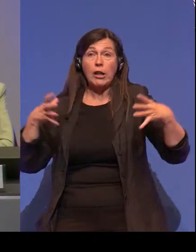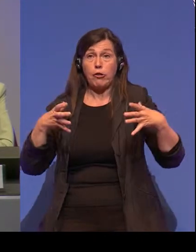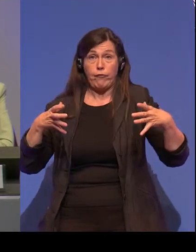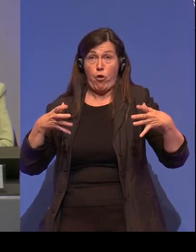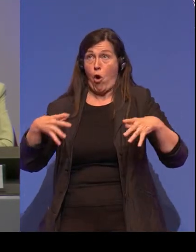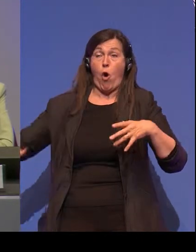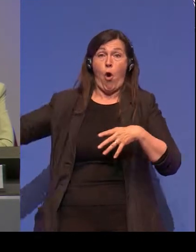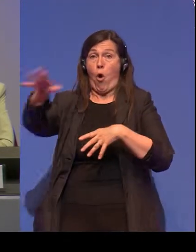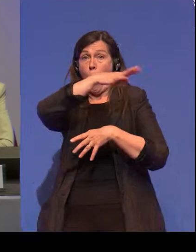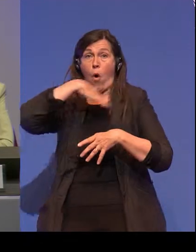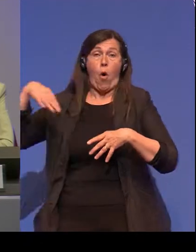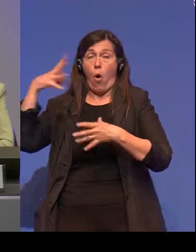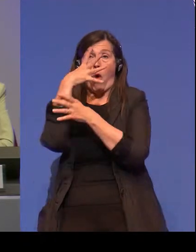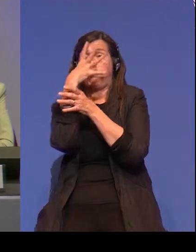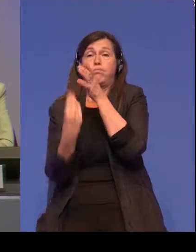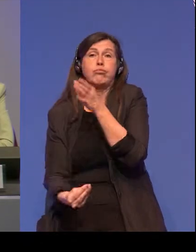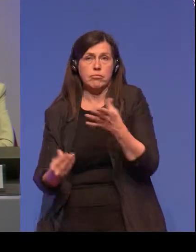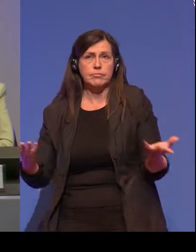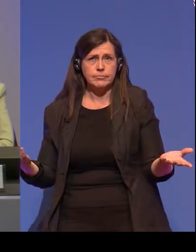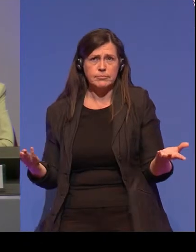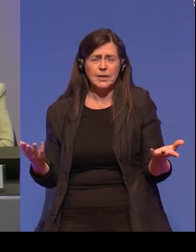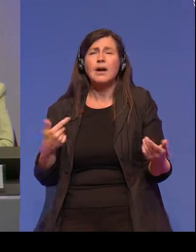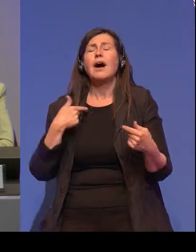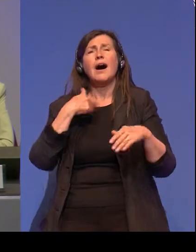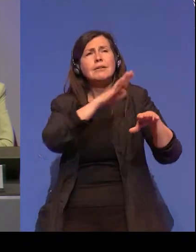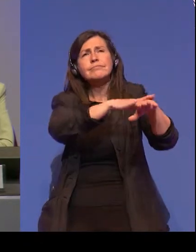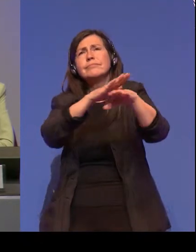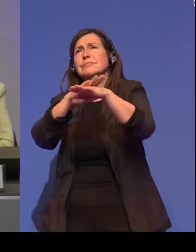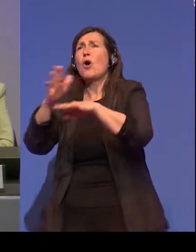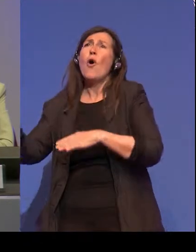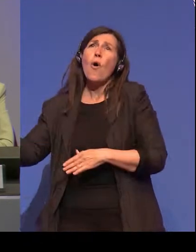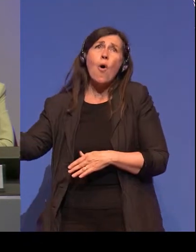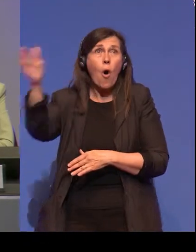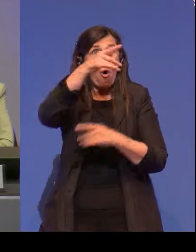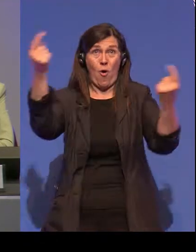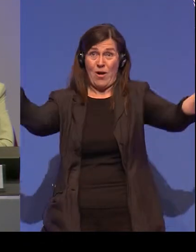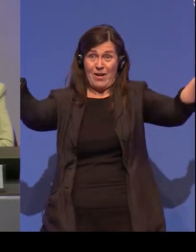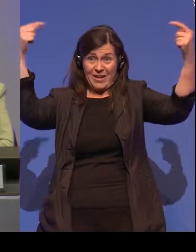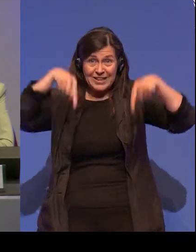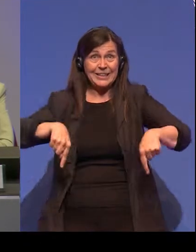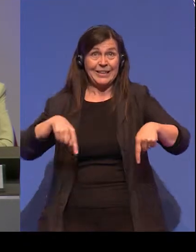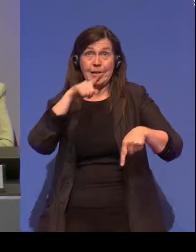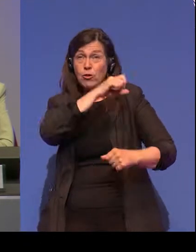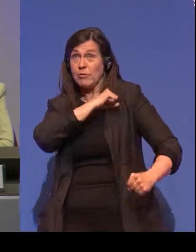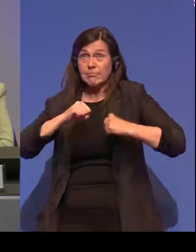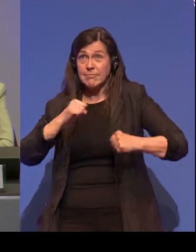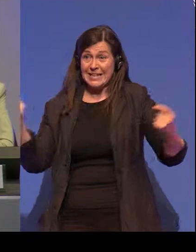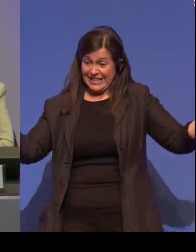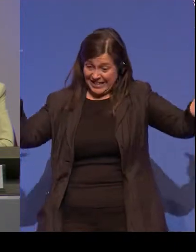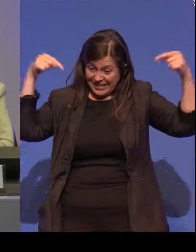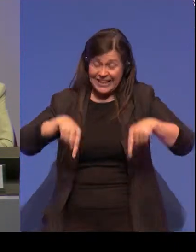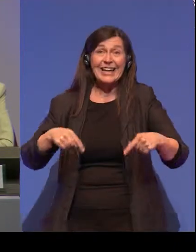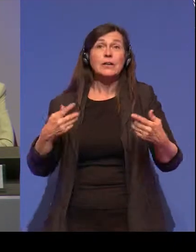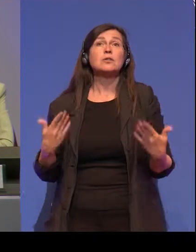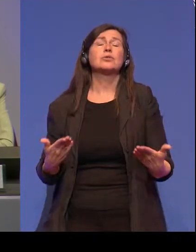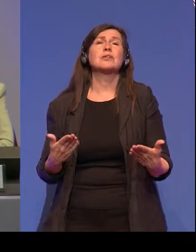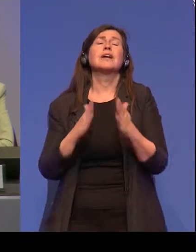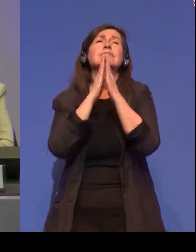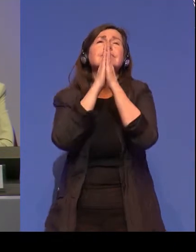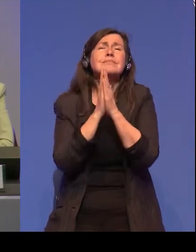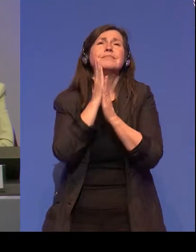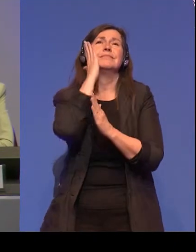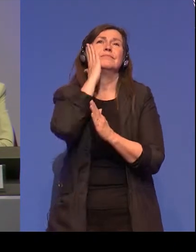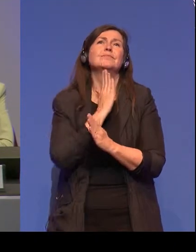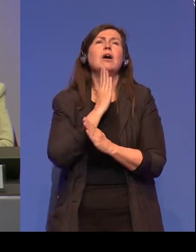Before finishing, I would again like to call upon to all here who are present here today that we should leaving